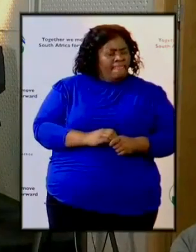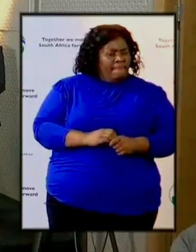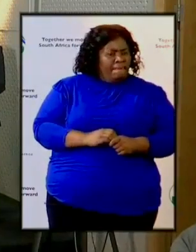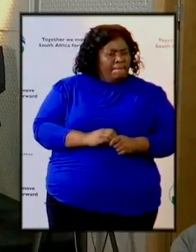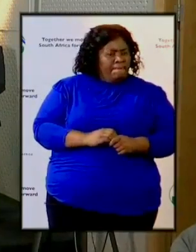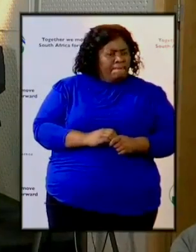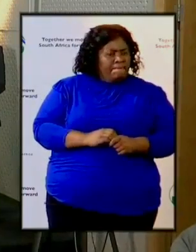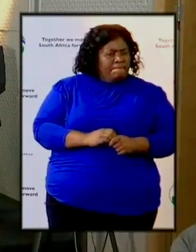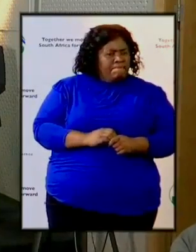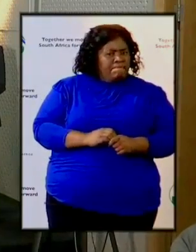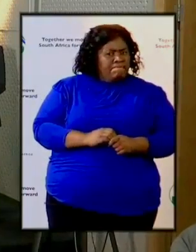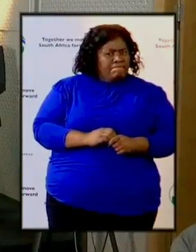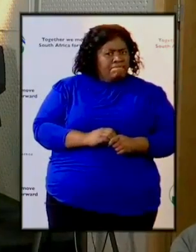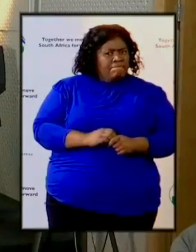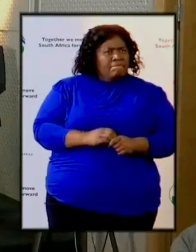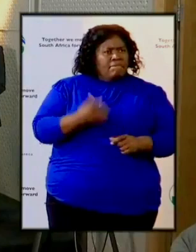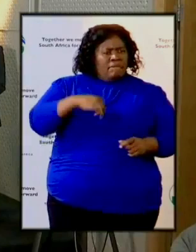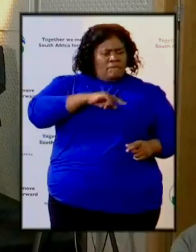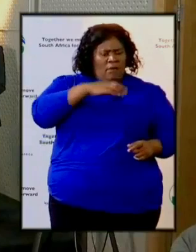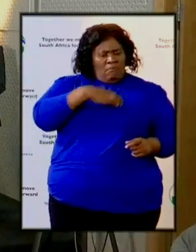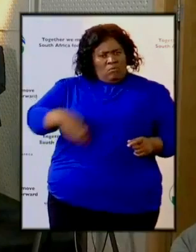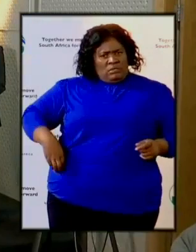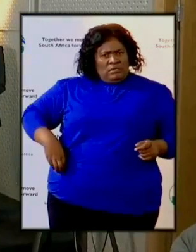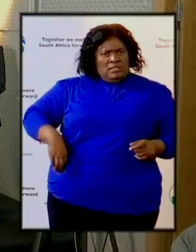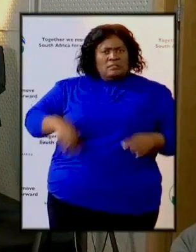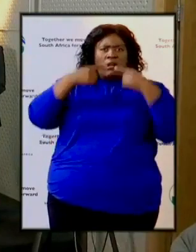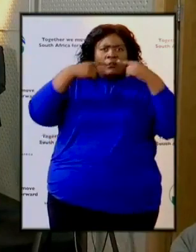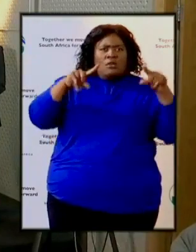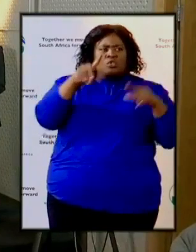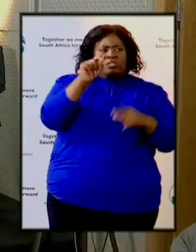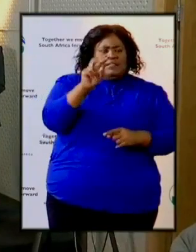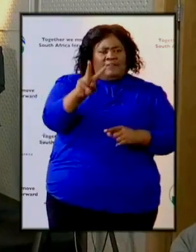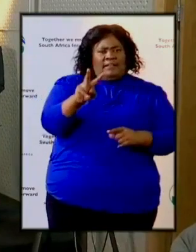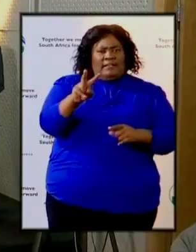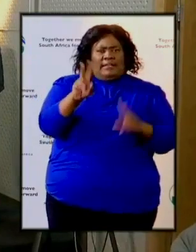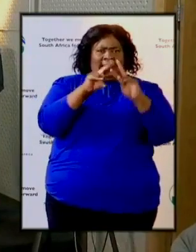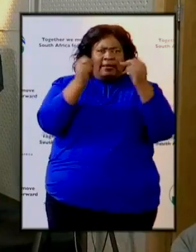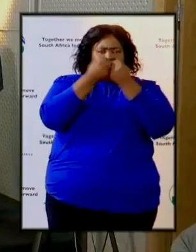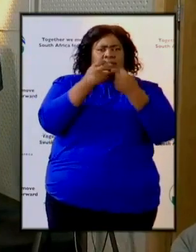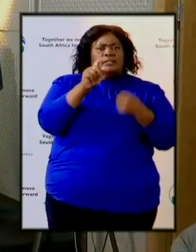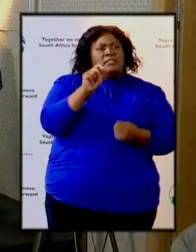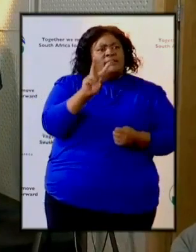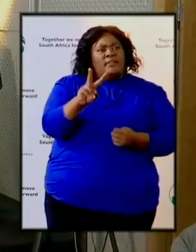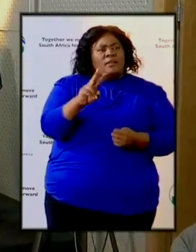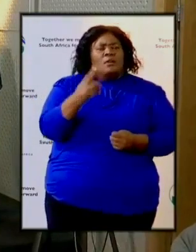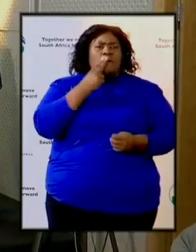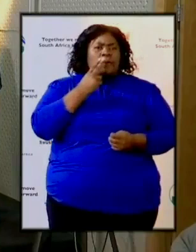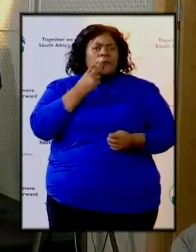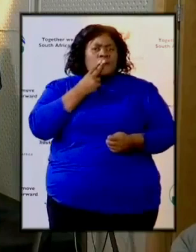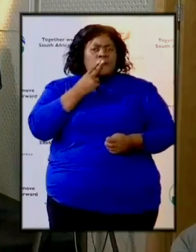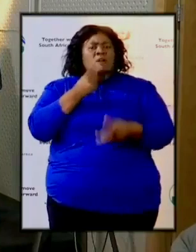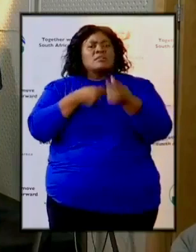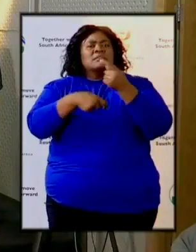concerned, our president announced on TV, on national TV, that cigarettes will be on sale from the